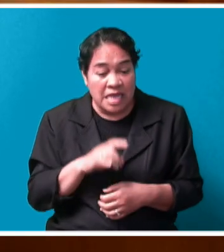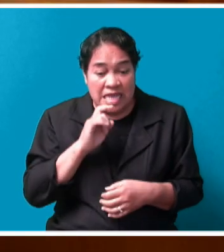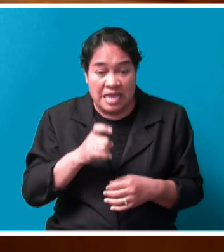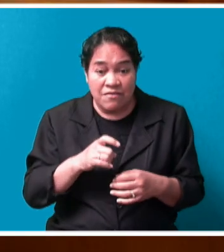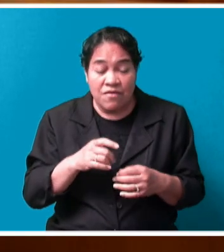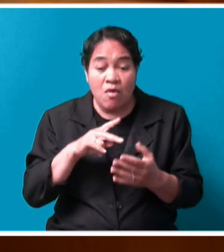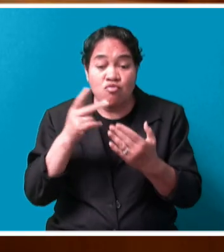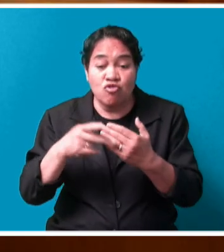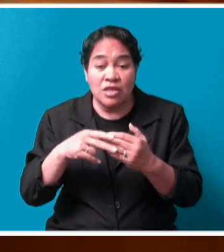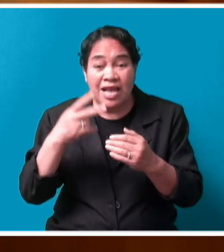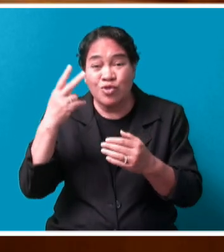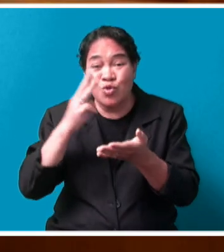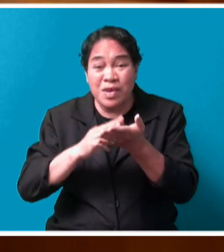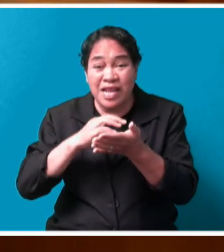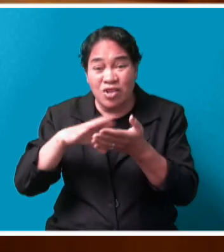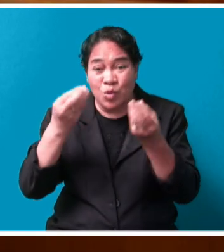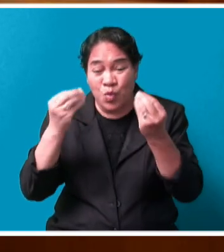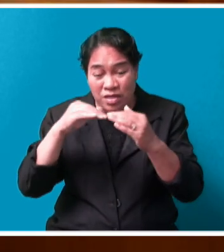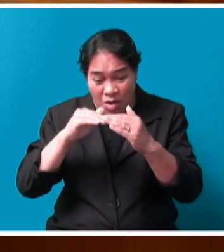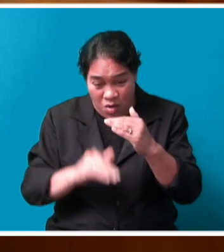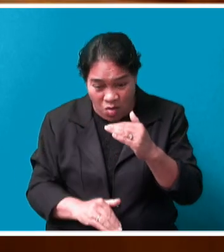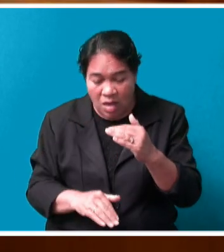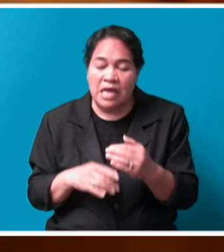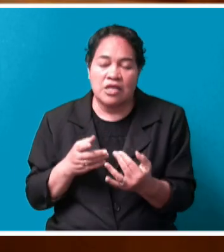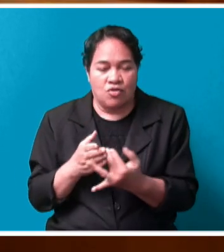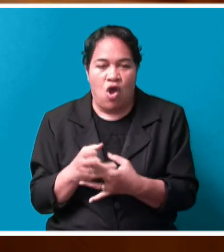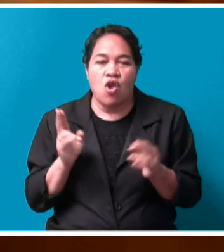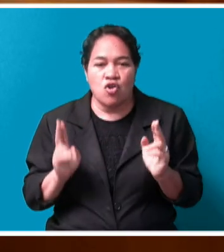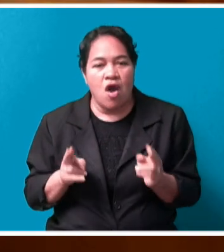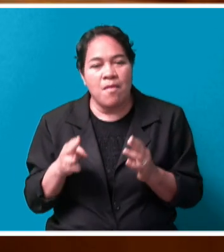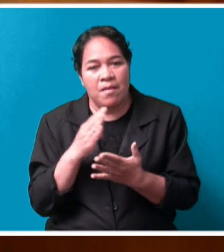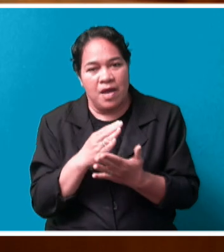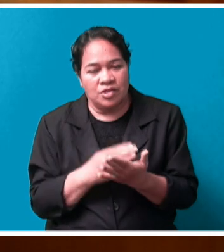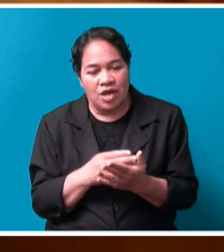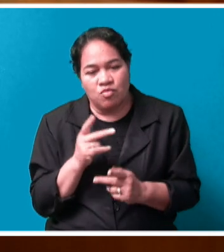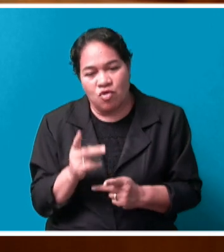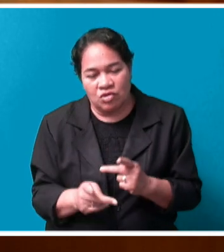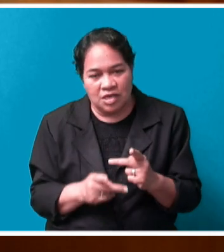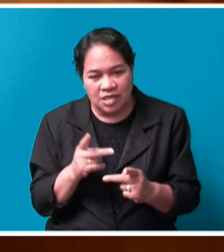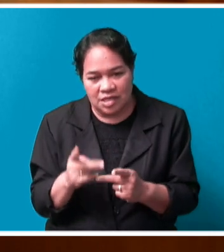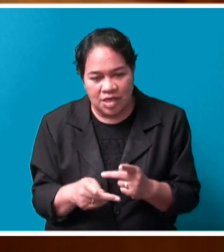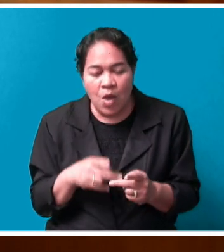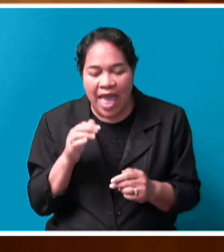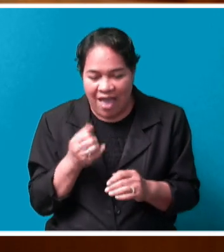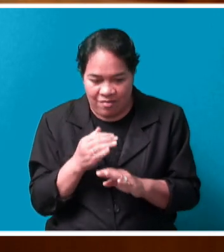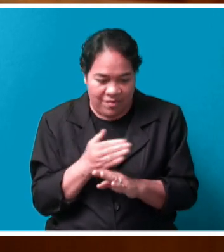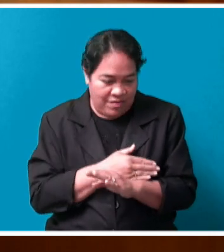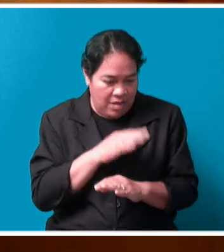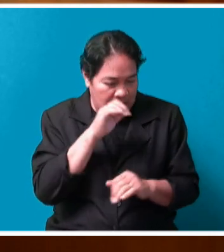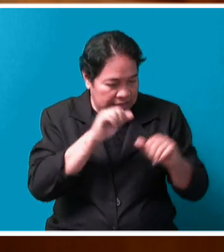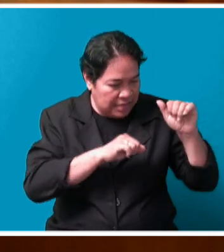of 2 million are considered through the normal budget process with appropriate assessment of their